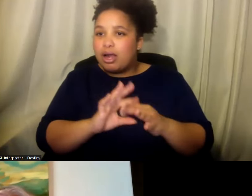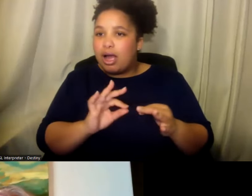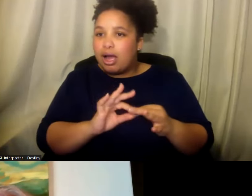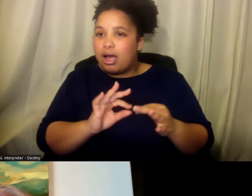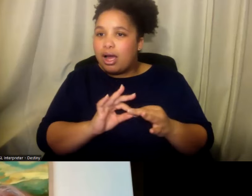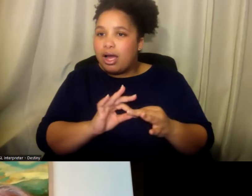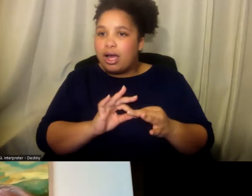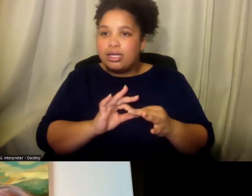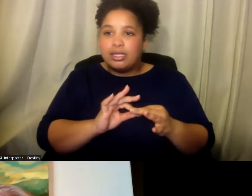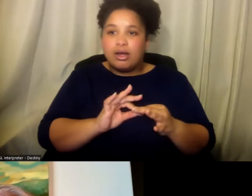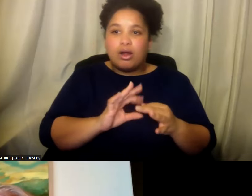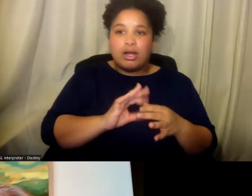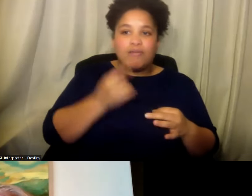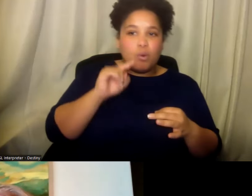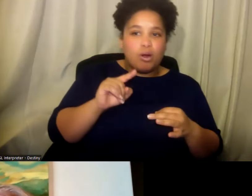Dr. Galley?